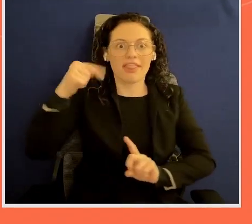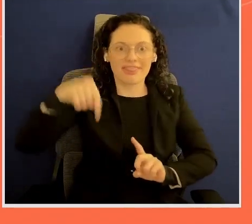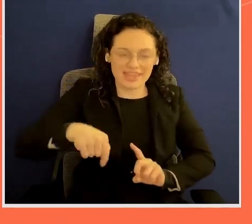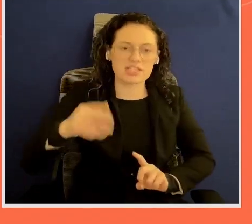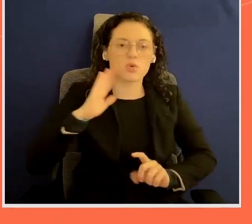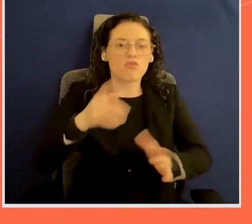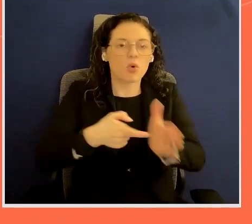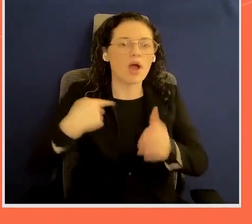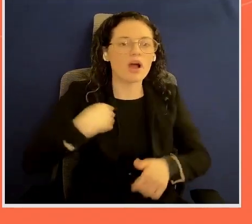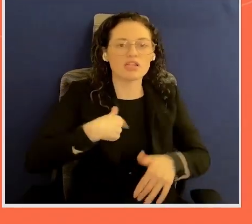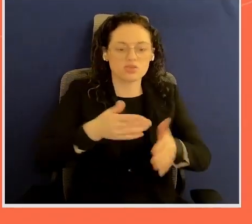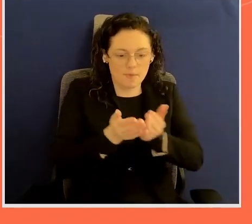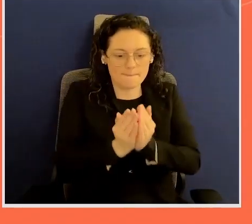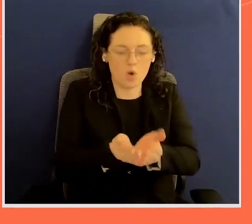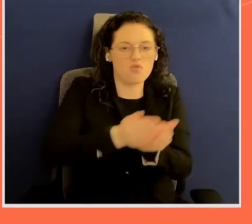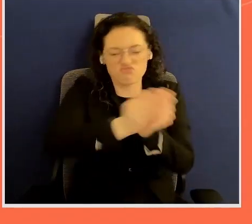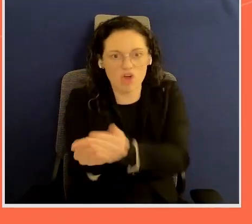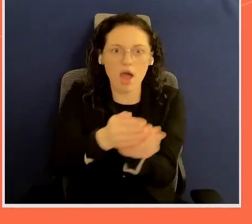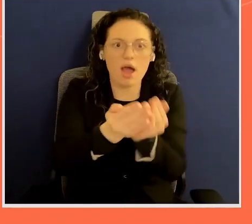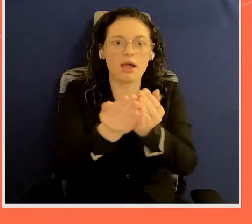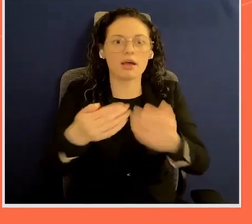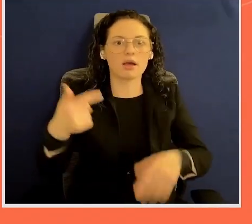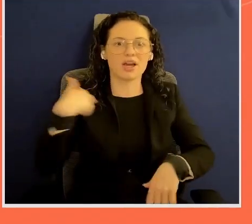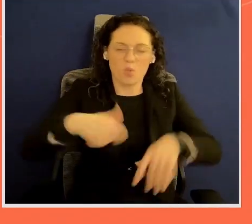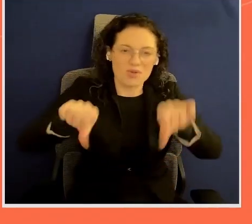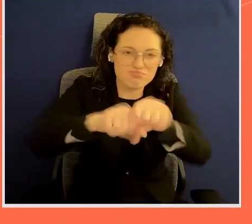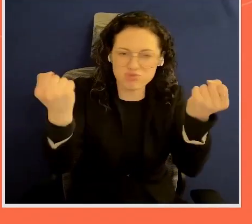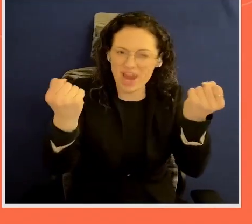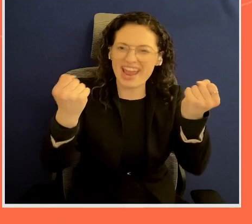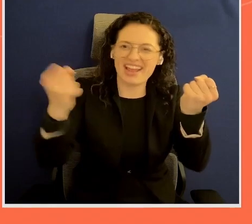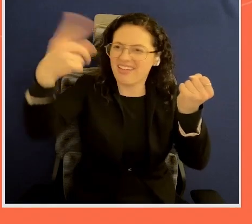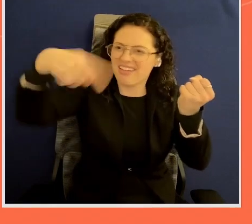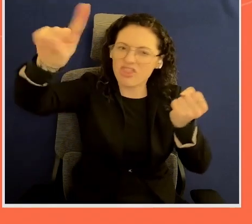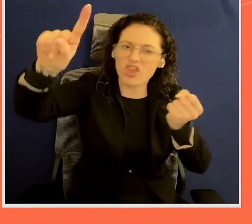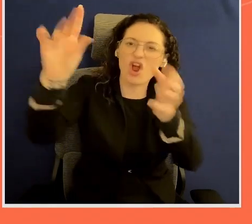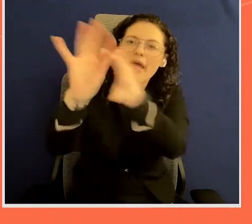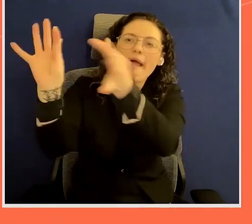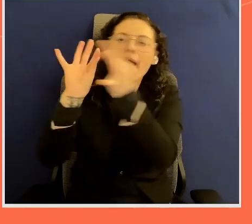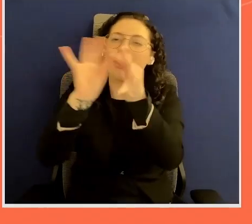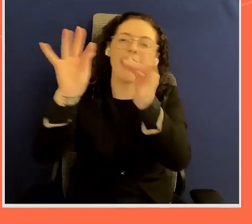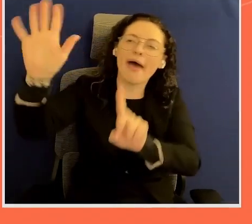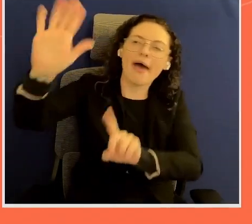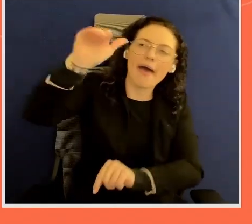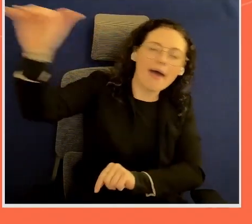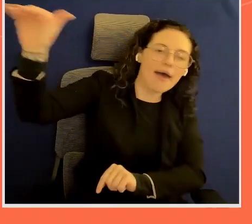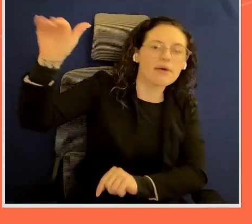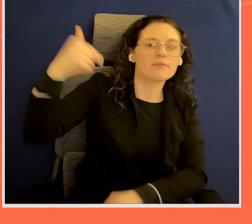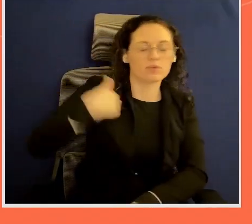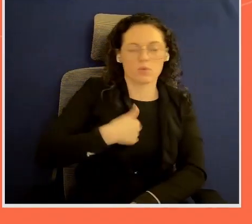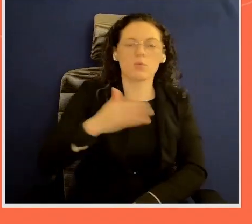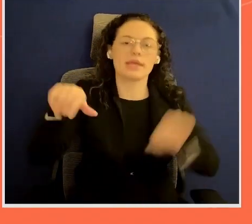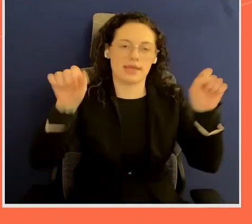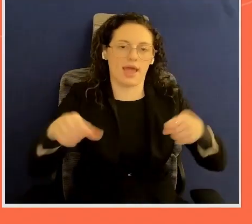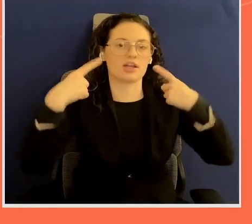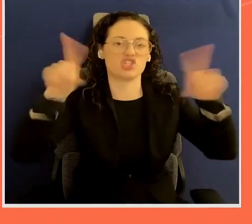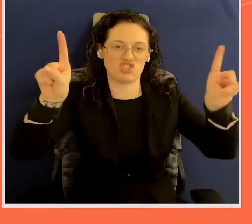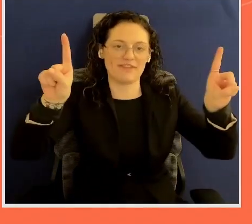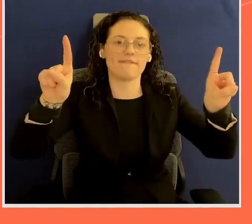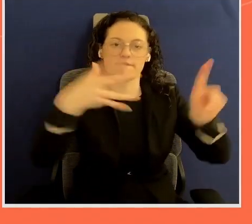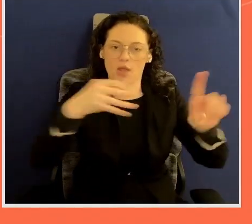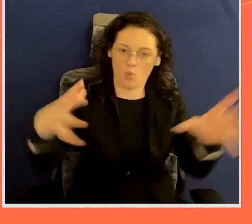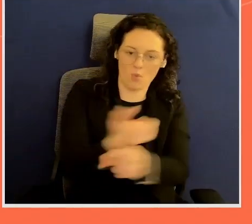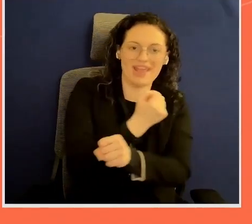that the ocean is an ecosystem. An ecosystem.